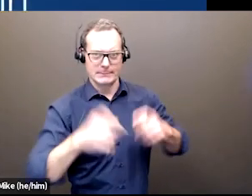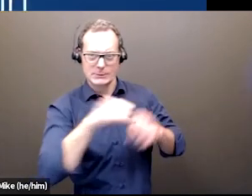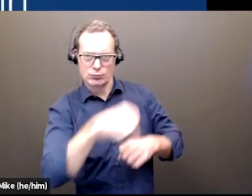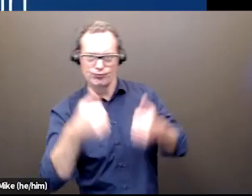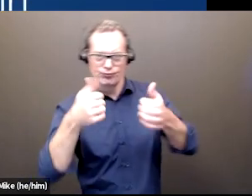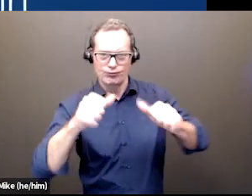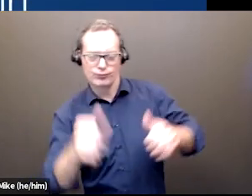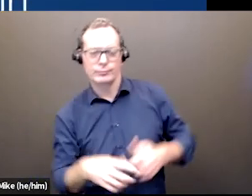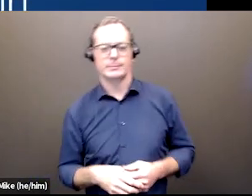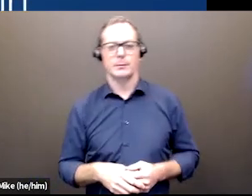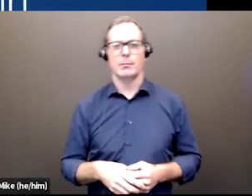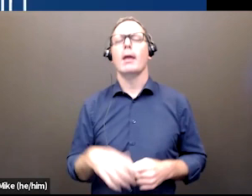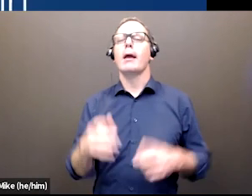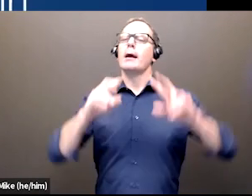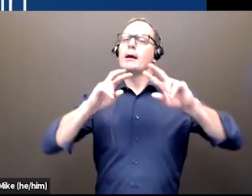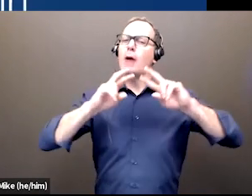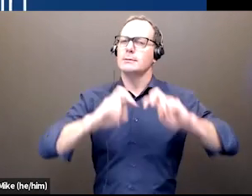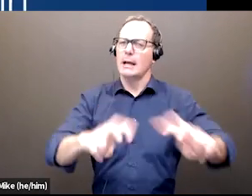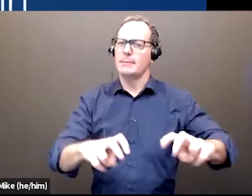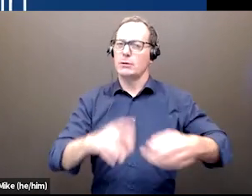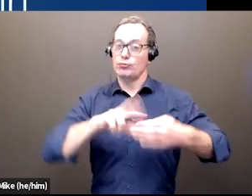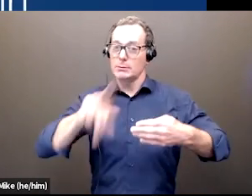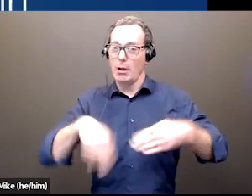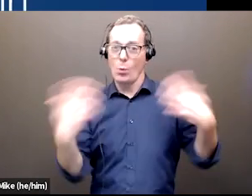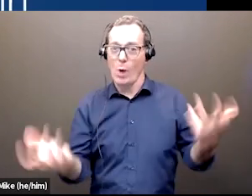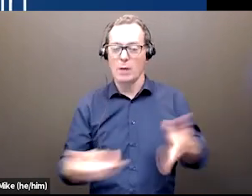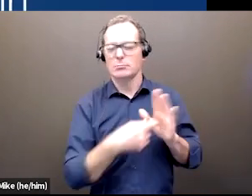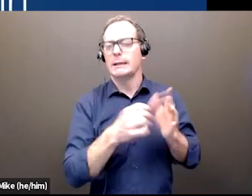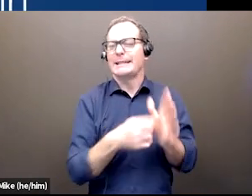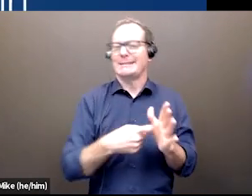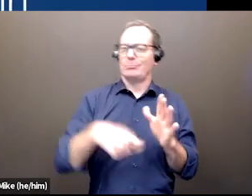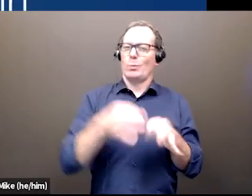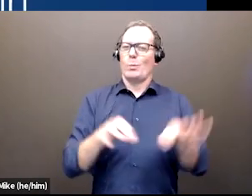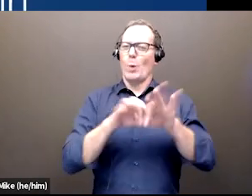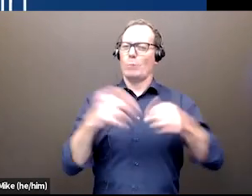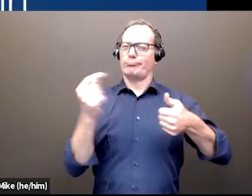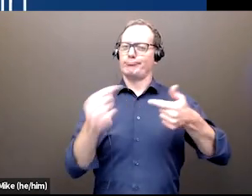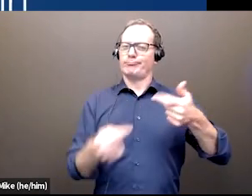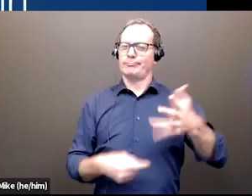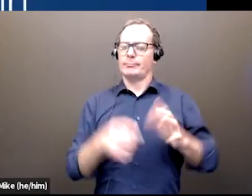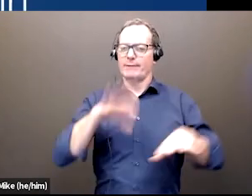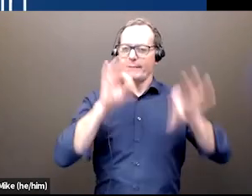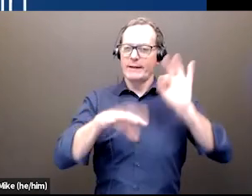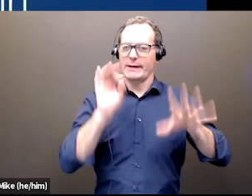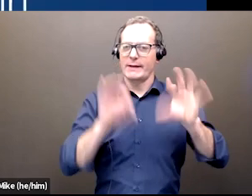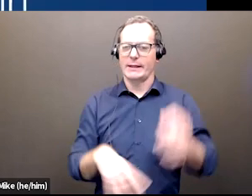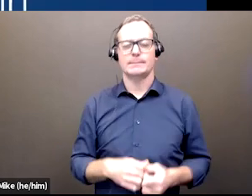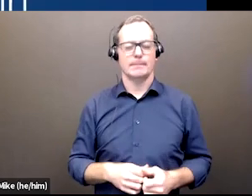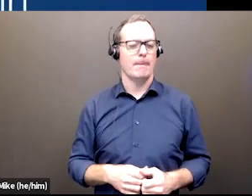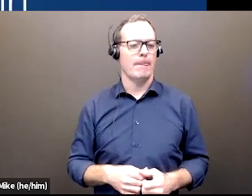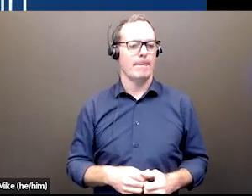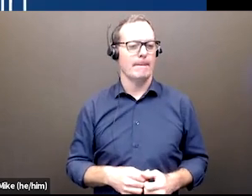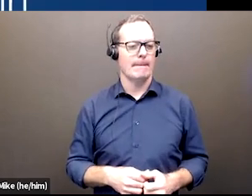key findings in the words of members about how the project is contributing to their well-being at home and at work.